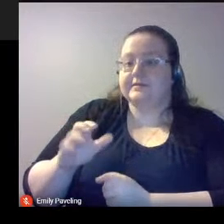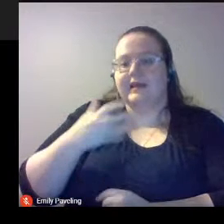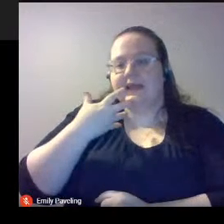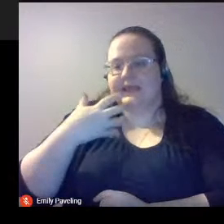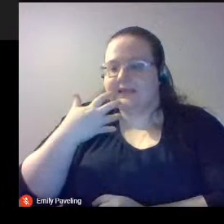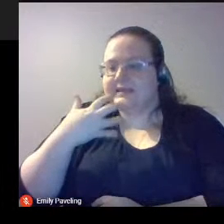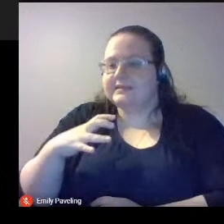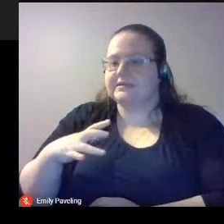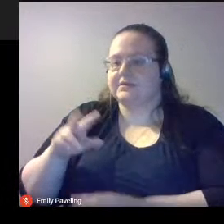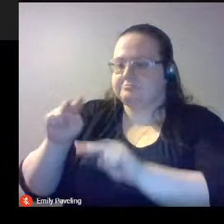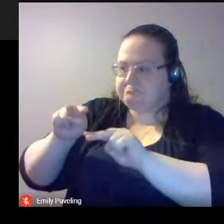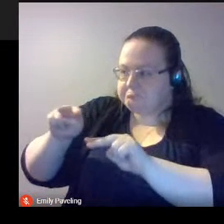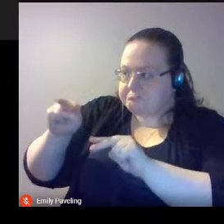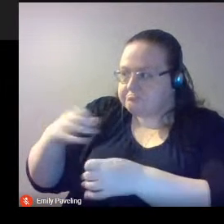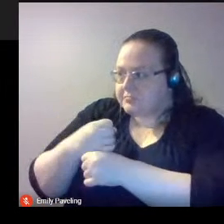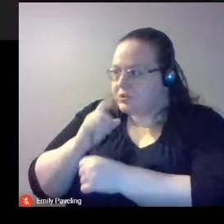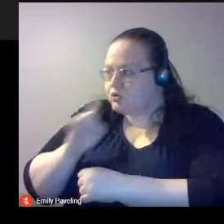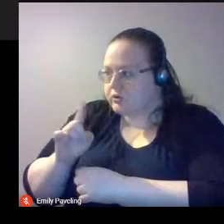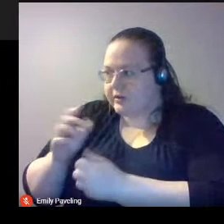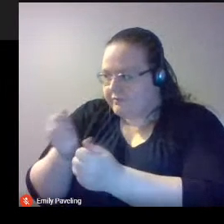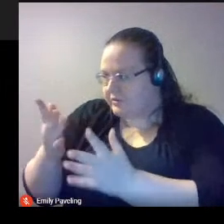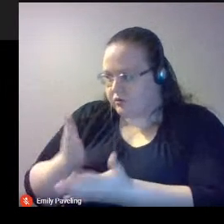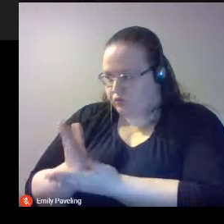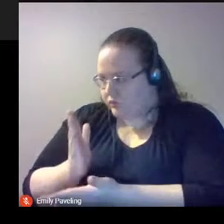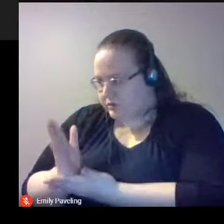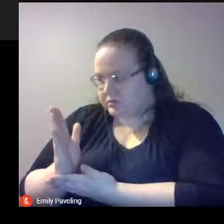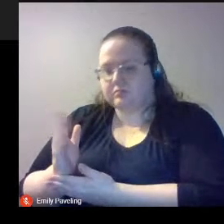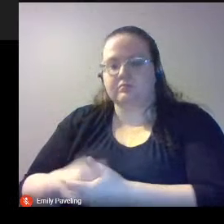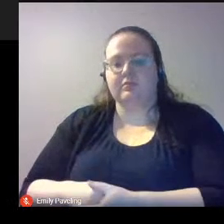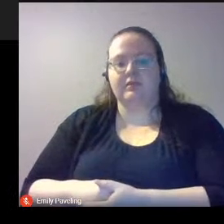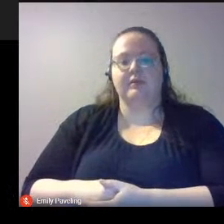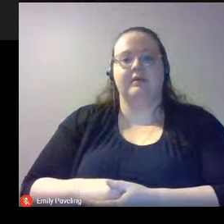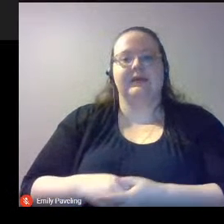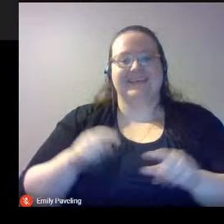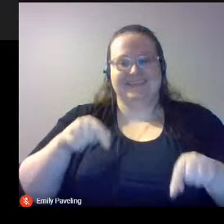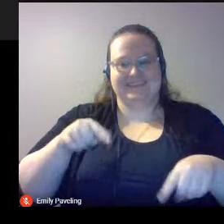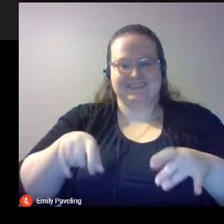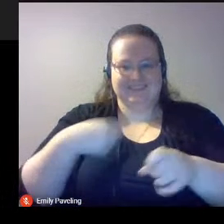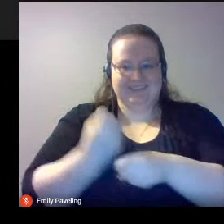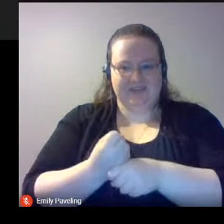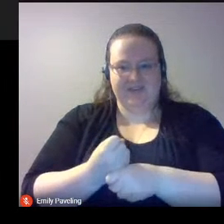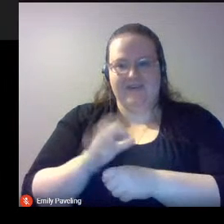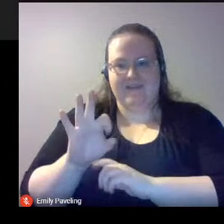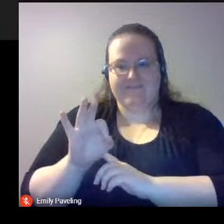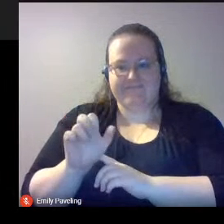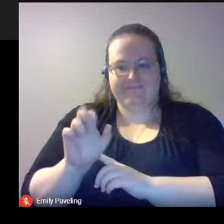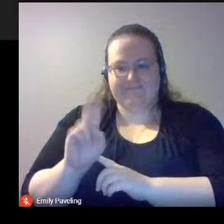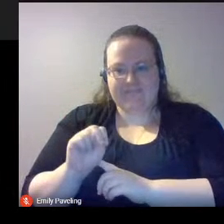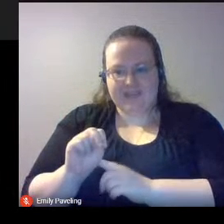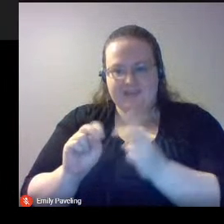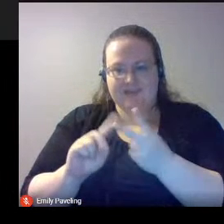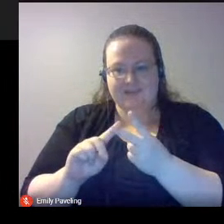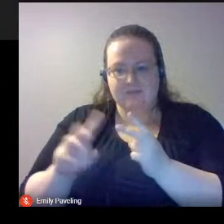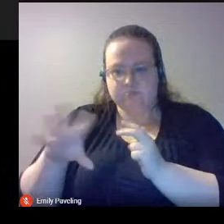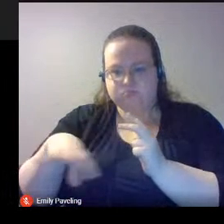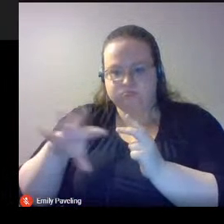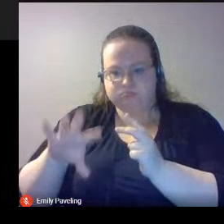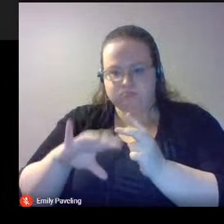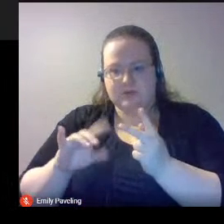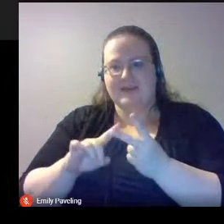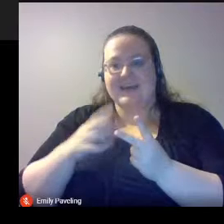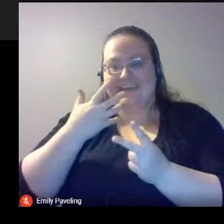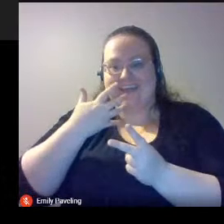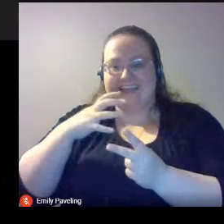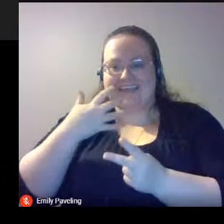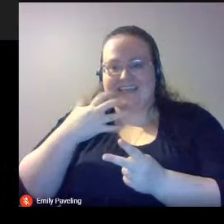working order. And for this year, we will not be allowing the use of mobile fans and space heaters that can create local currents in the classrooms. So